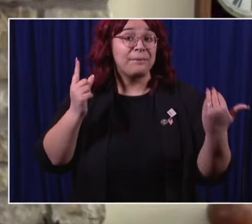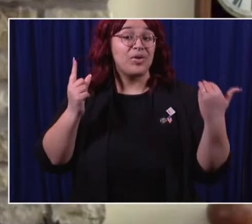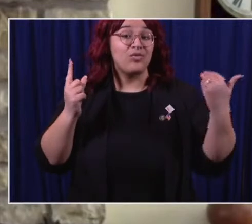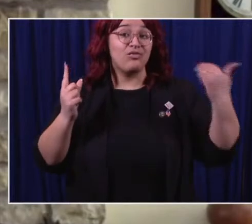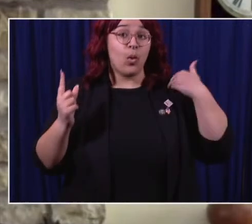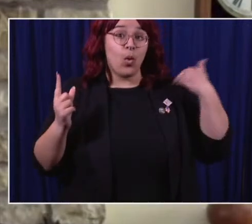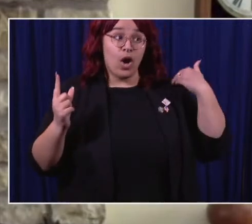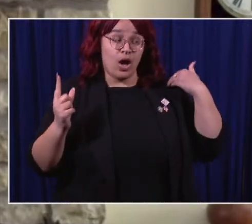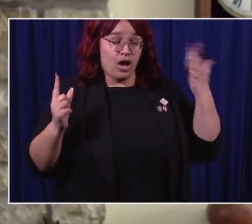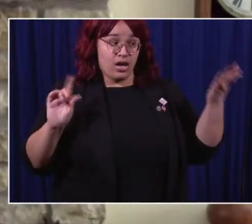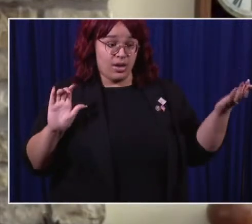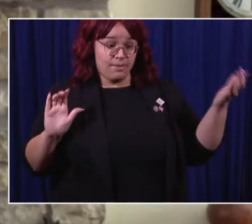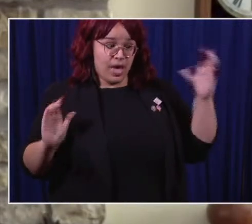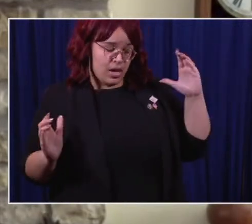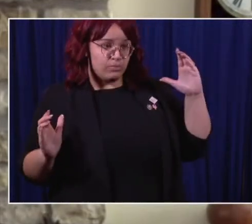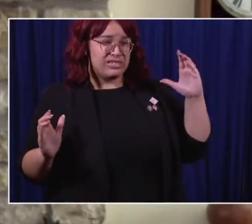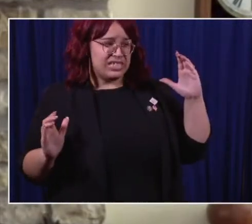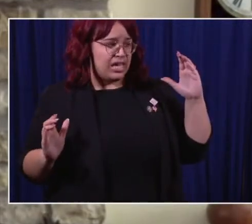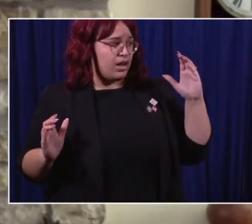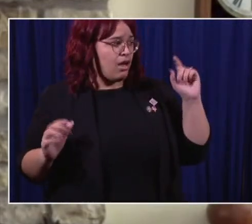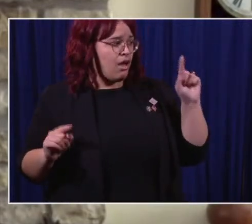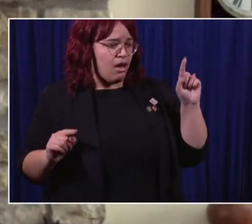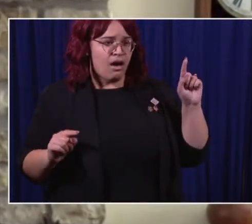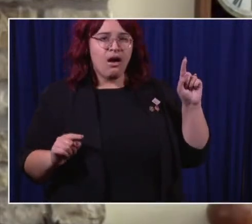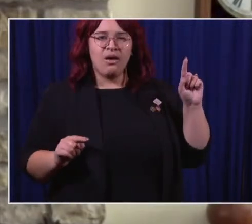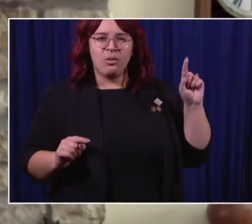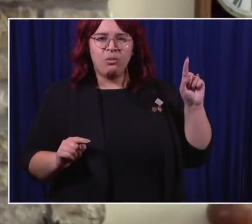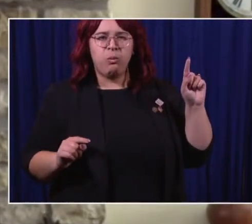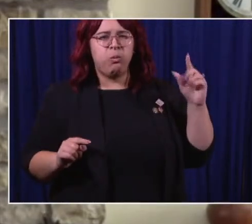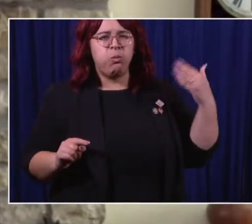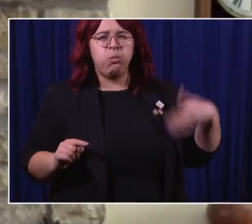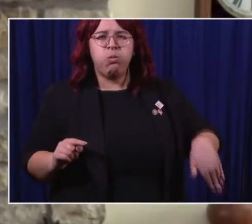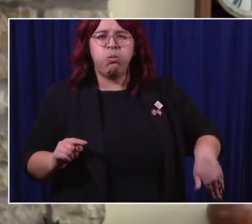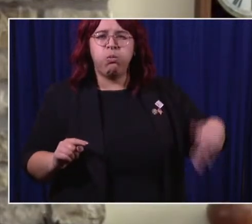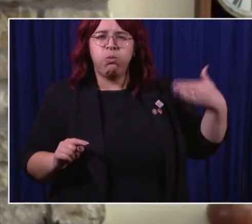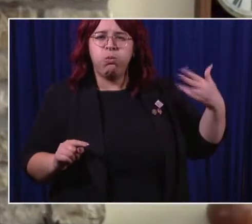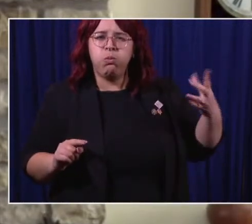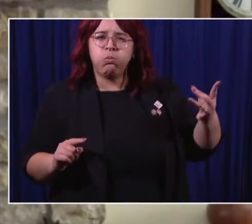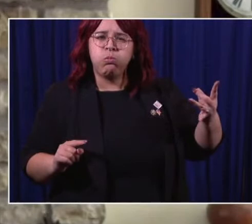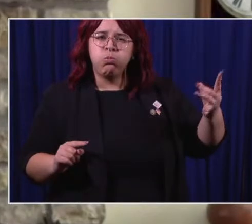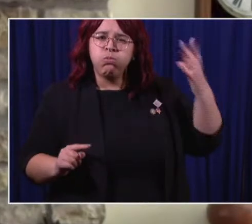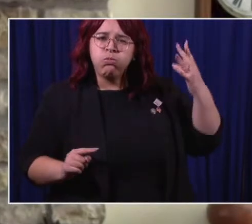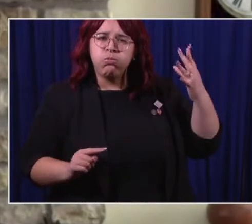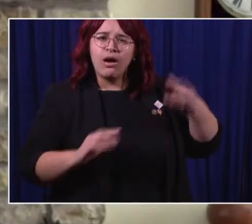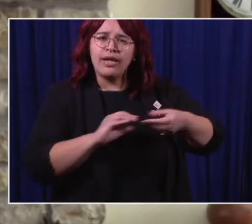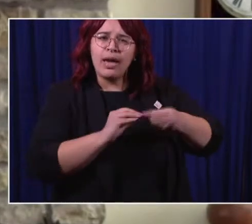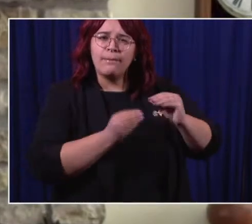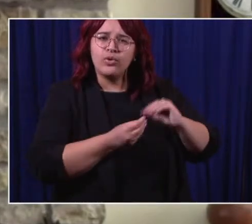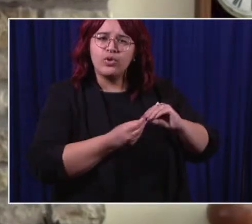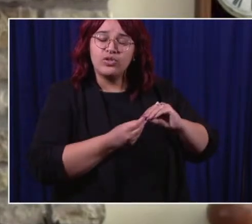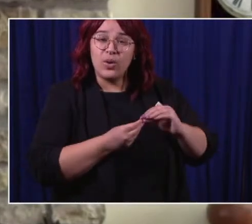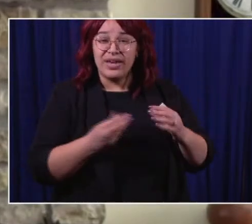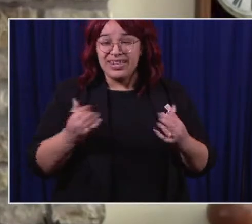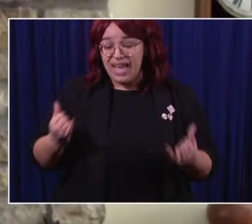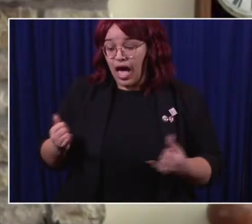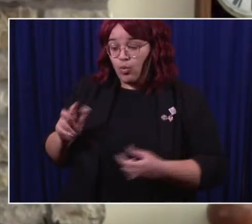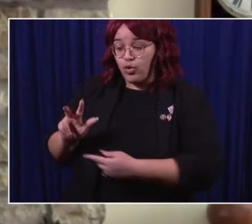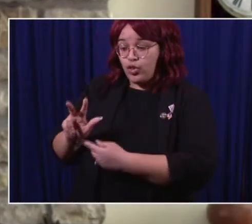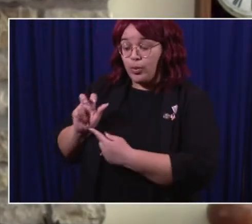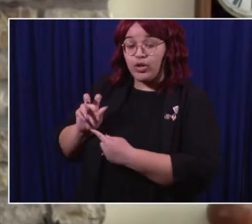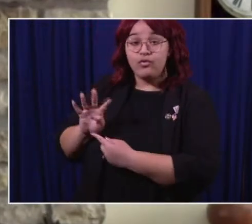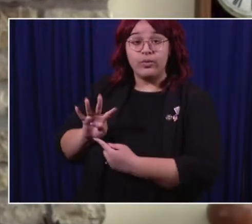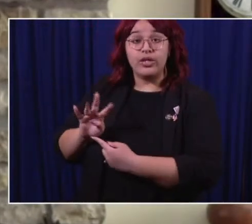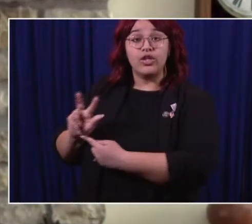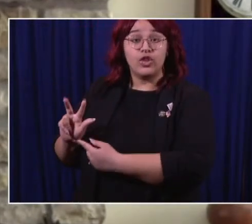a significant decrease from what it was in December. So 343 new cases